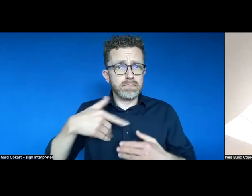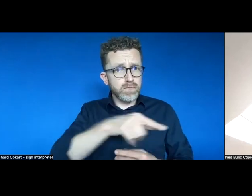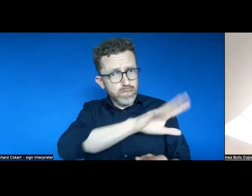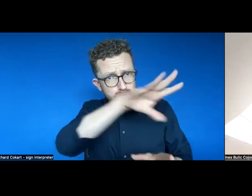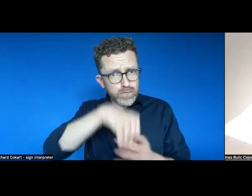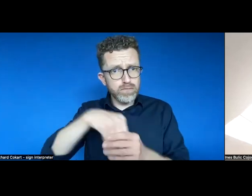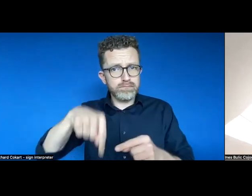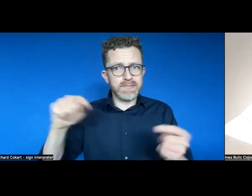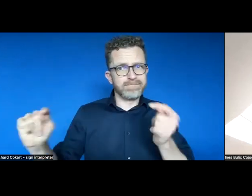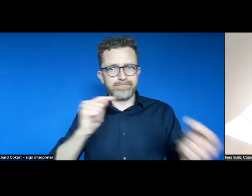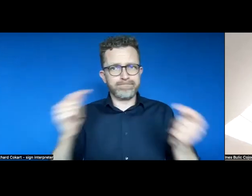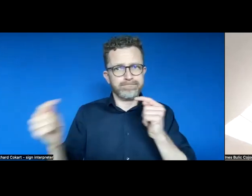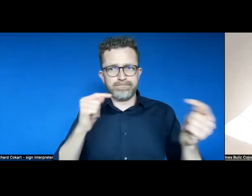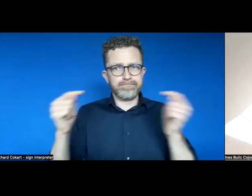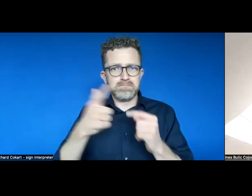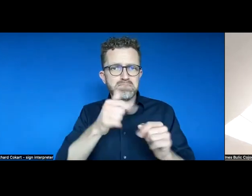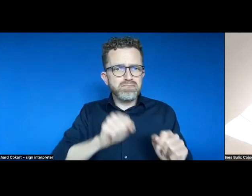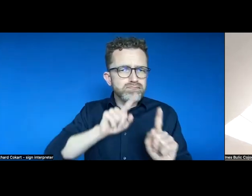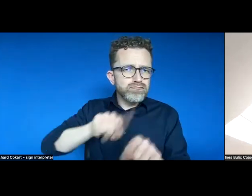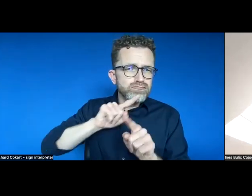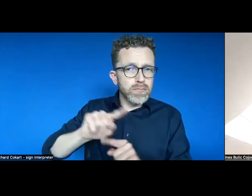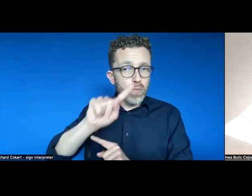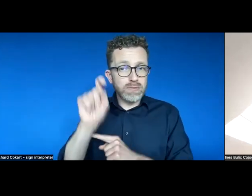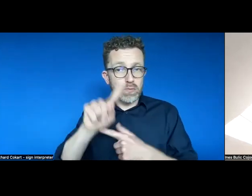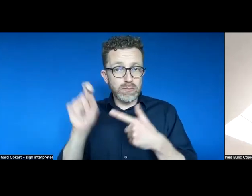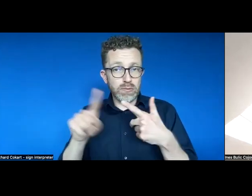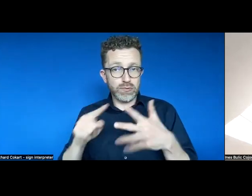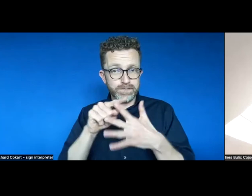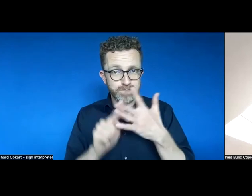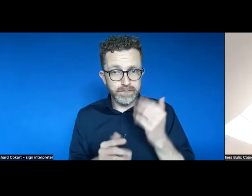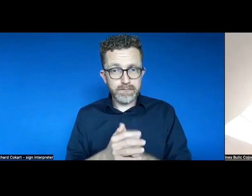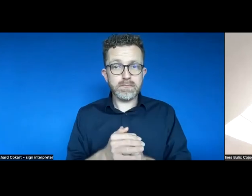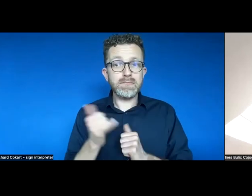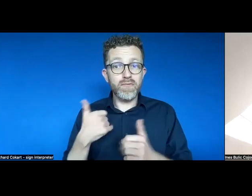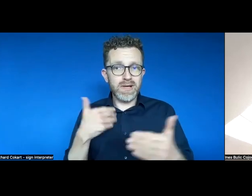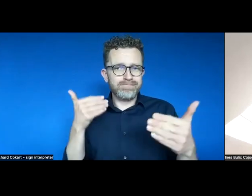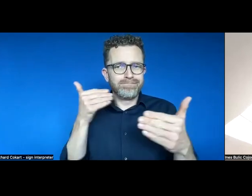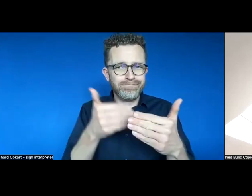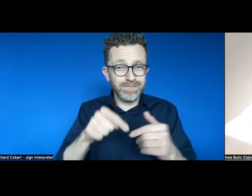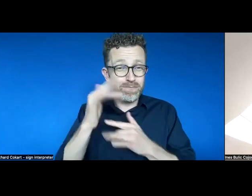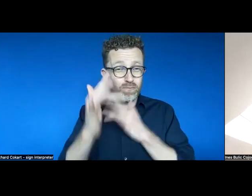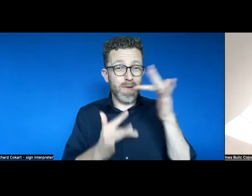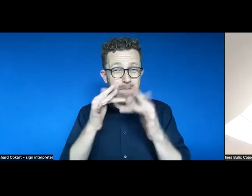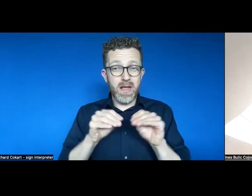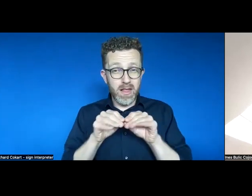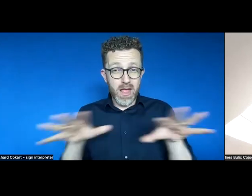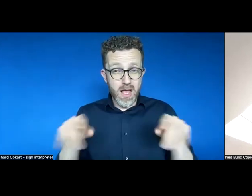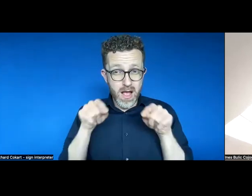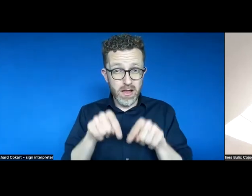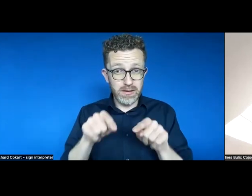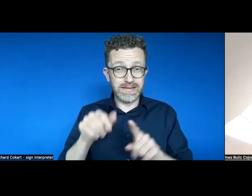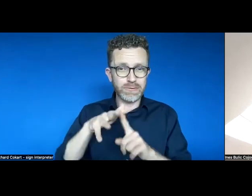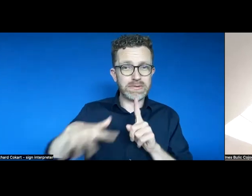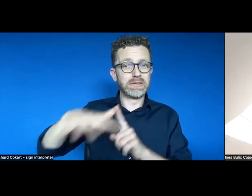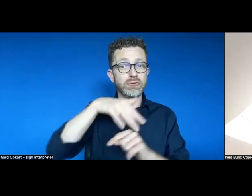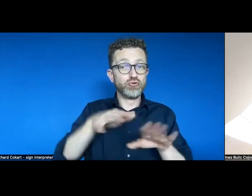disabilities in Ukraine. We turn a little bit to the post-war recovery and the role of funders. And here